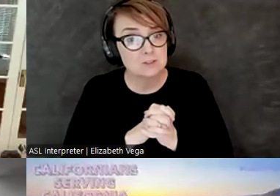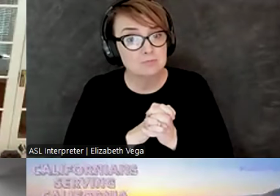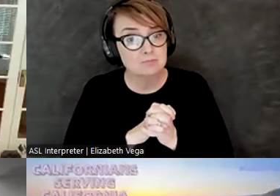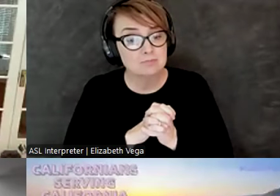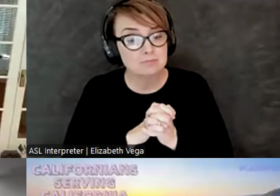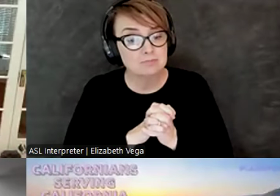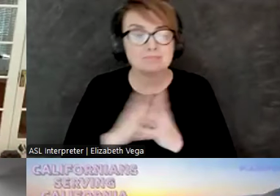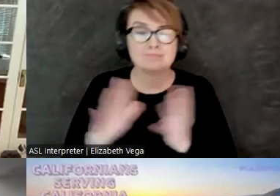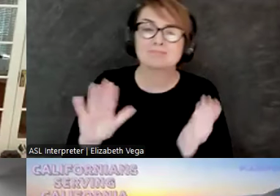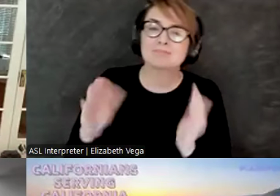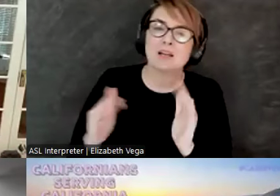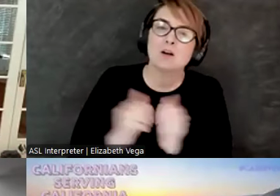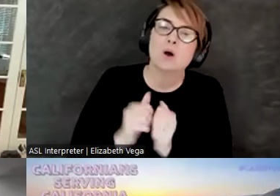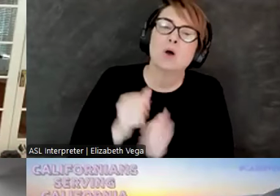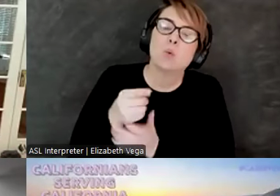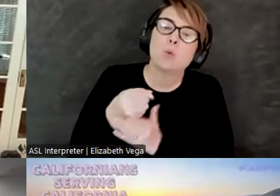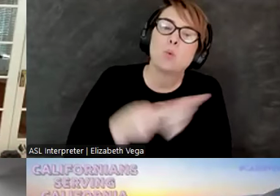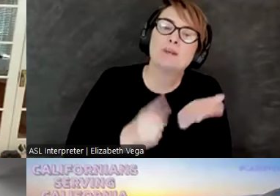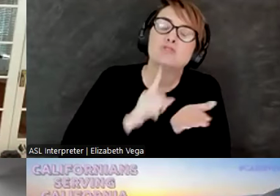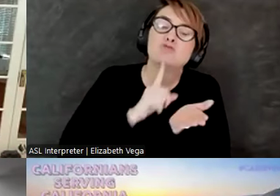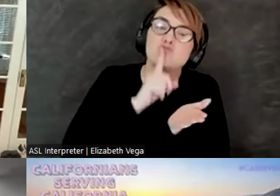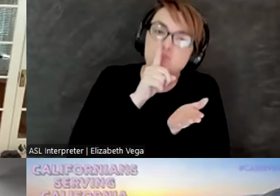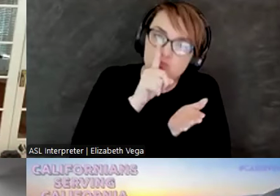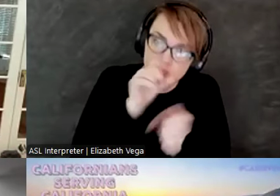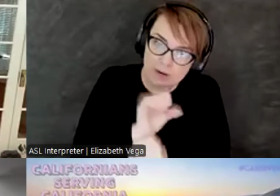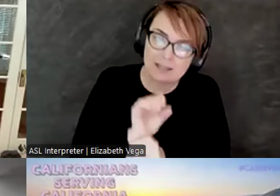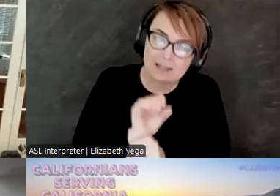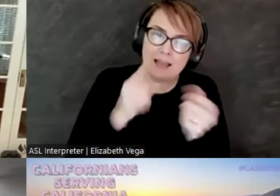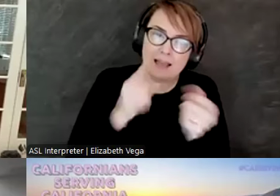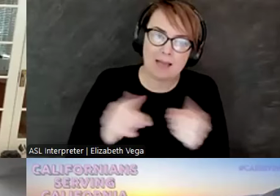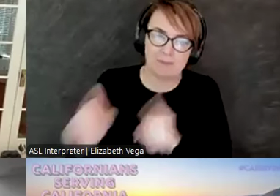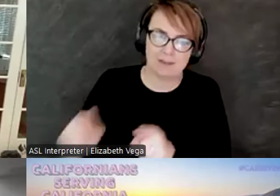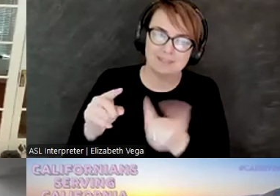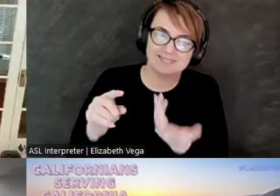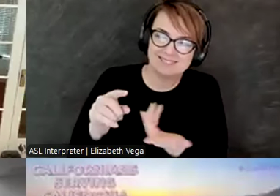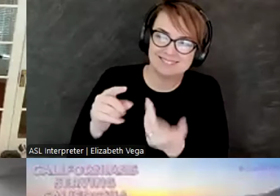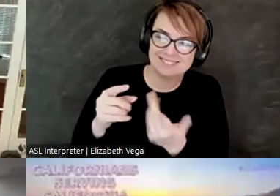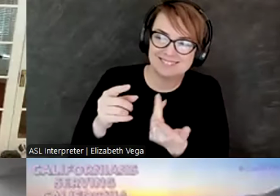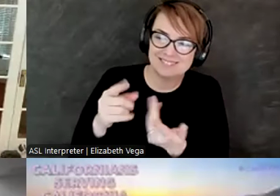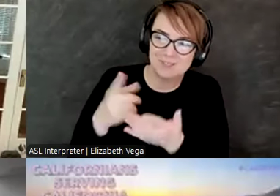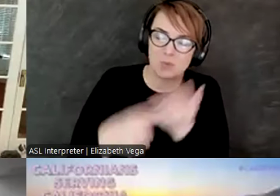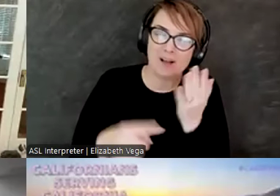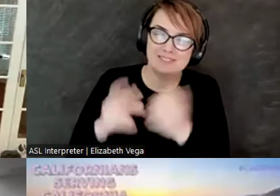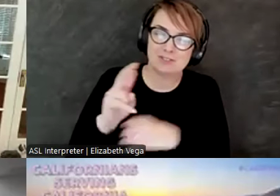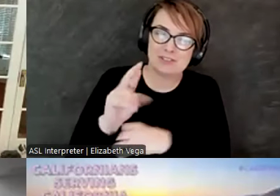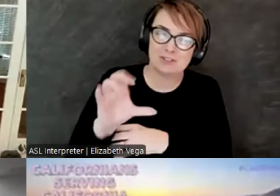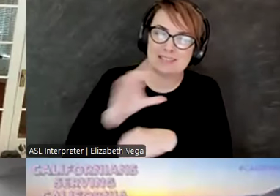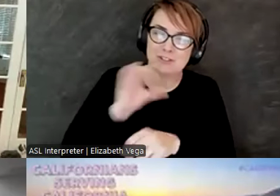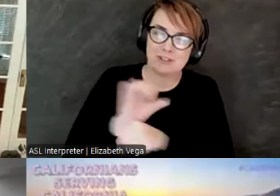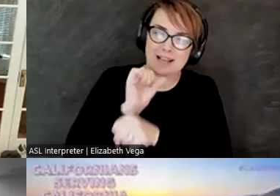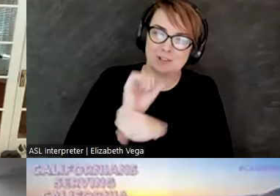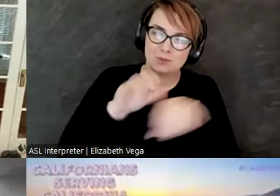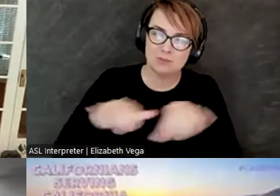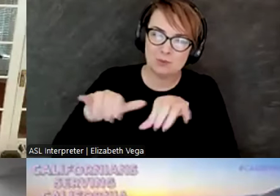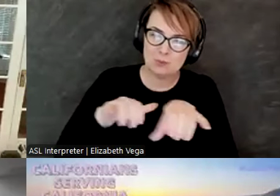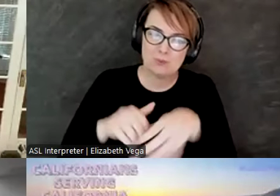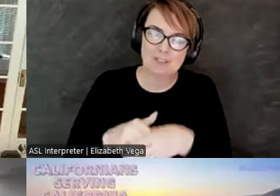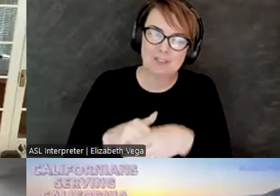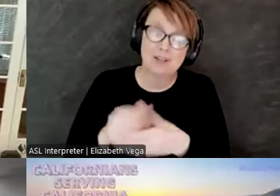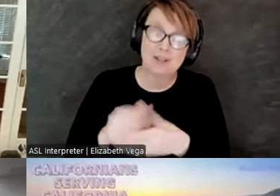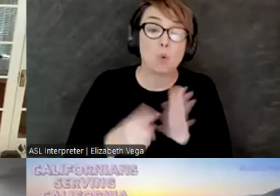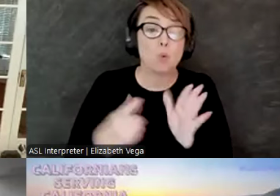Versus what's really being practiced by the regional centers, right? Got it. So it's sort of like what is sort of What they're